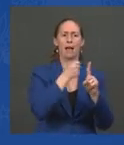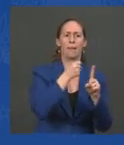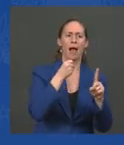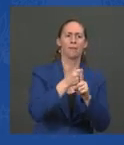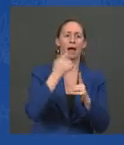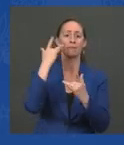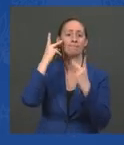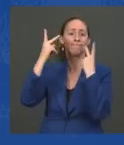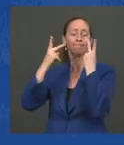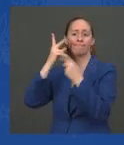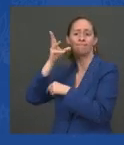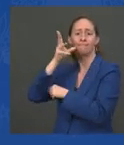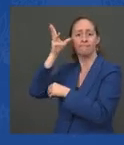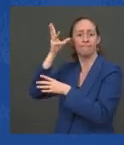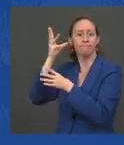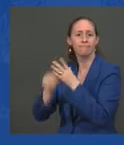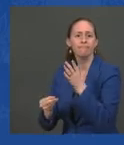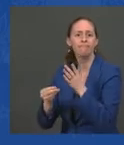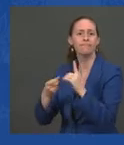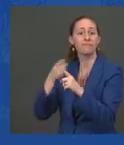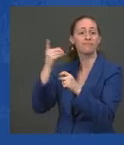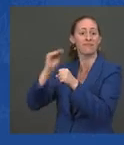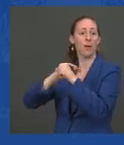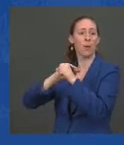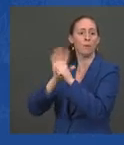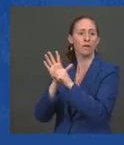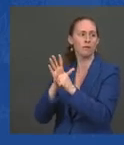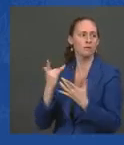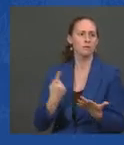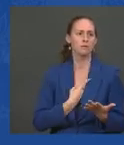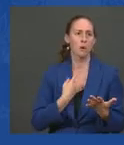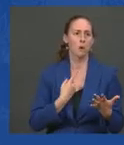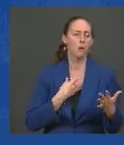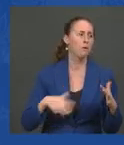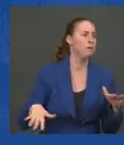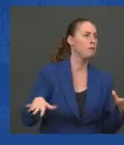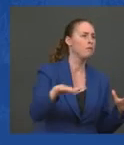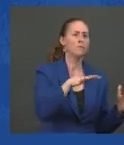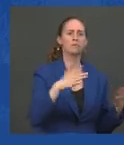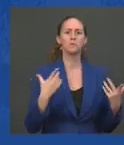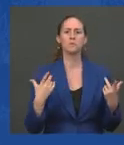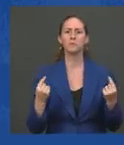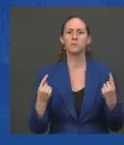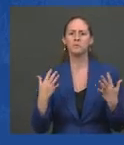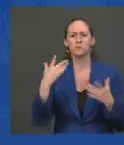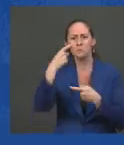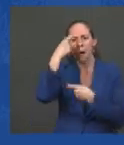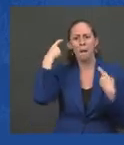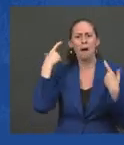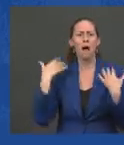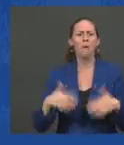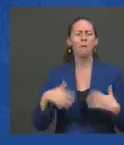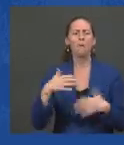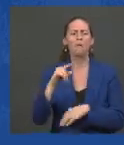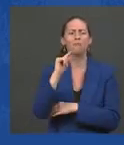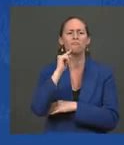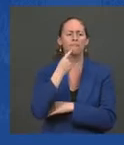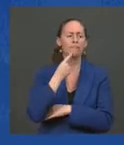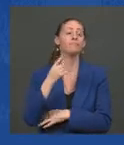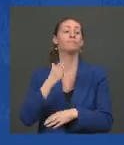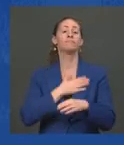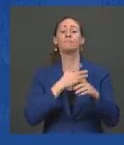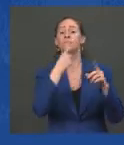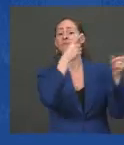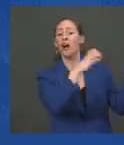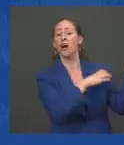COVID-19, to have to experience the trauma and loss. Many of my colleagues in the Congress are working on what we have to now work on